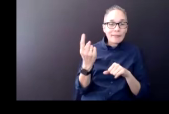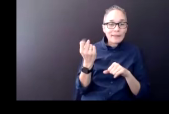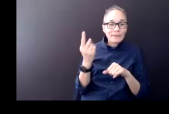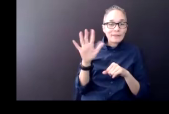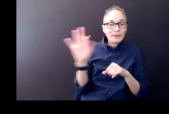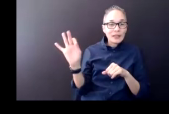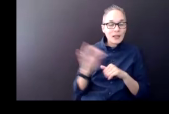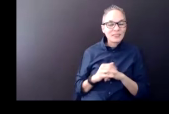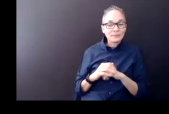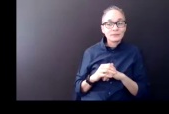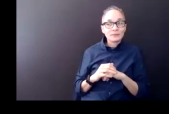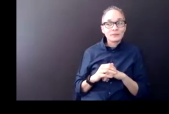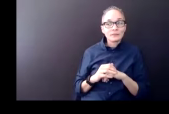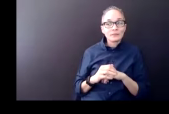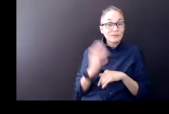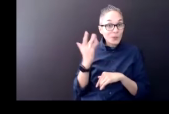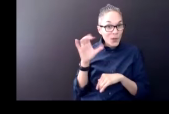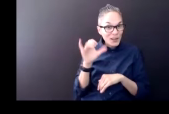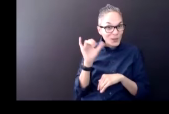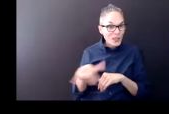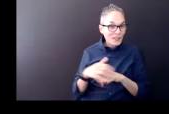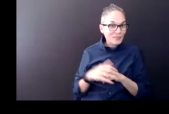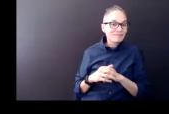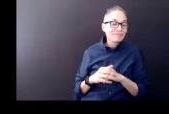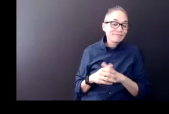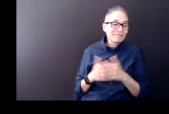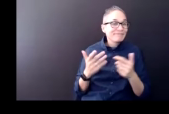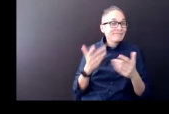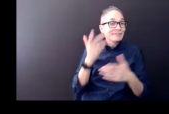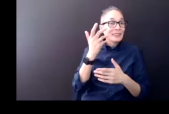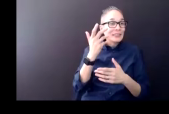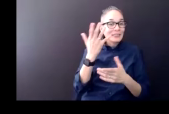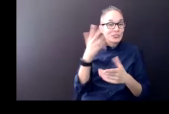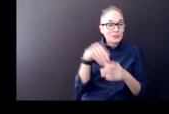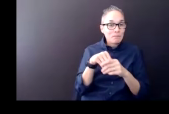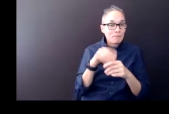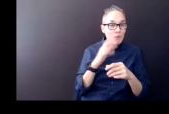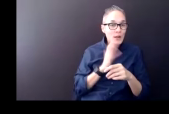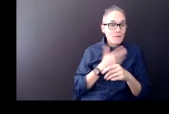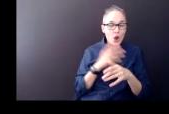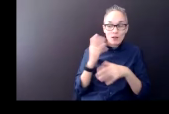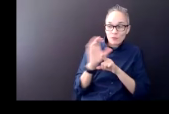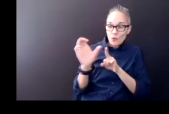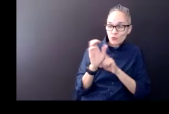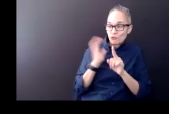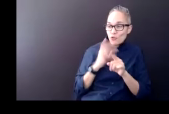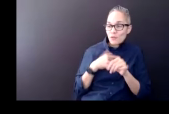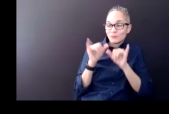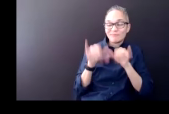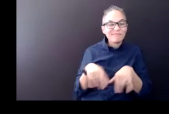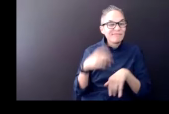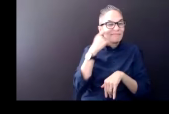like, why do they do it? I mean, it's part of the ecosystem now. It's ubiquitous. I went to a wedding in